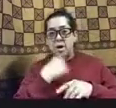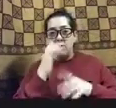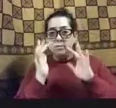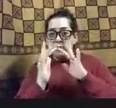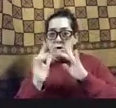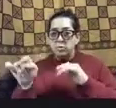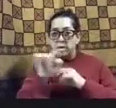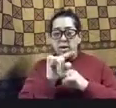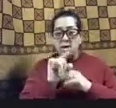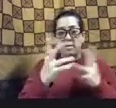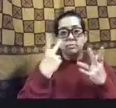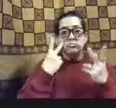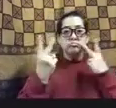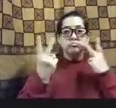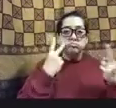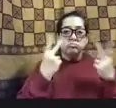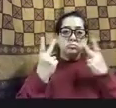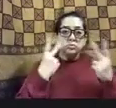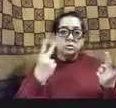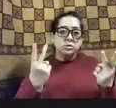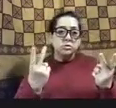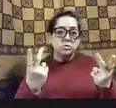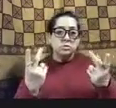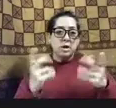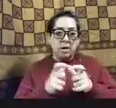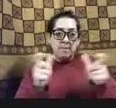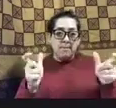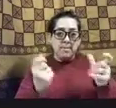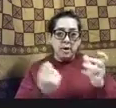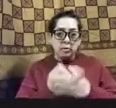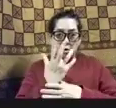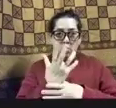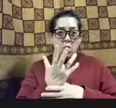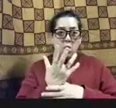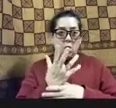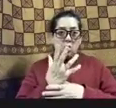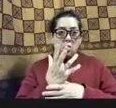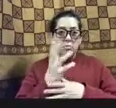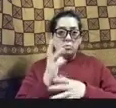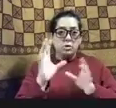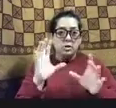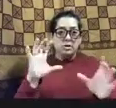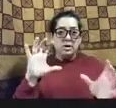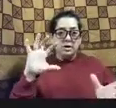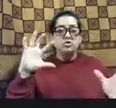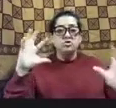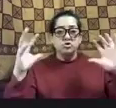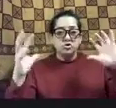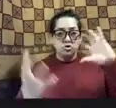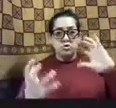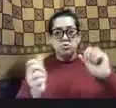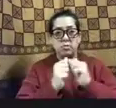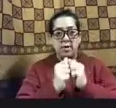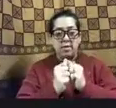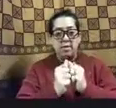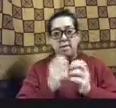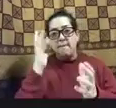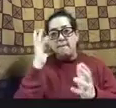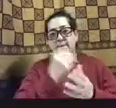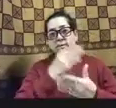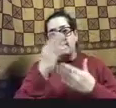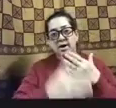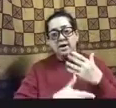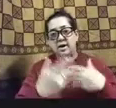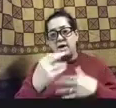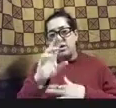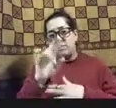And like, let's see how big we can grow the circle together. Absolutely. What a beautiful ending,